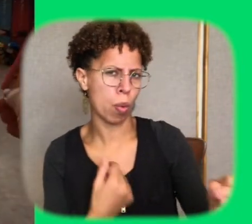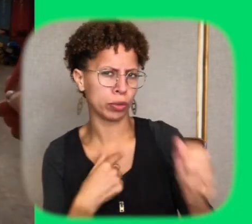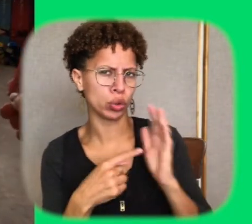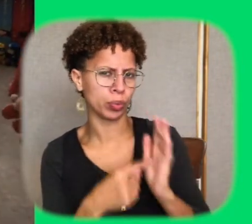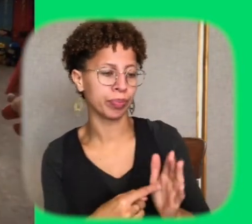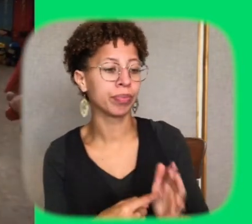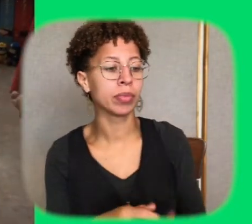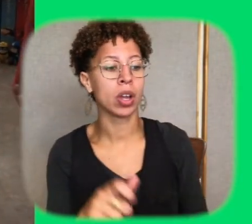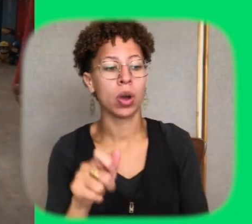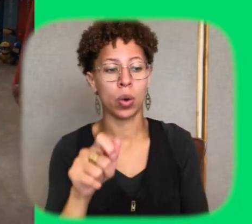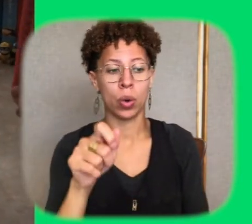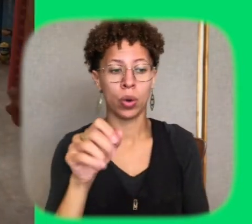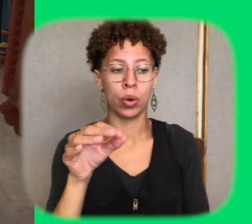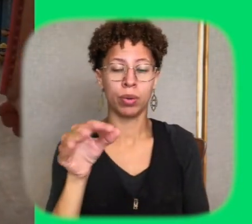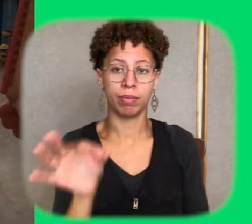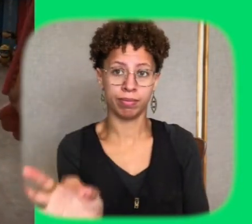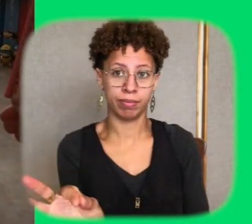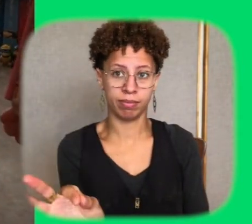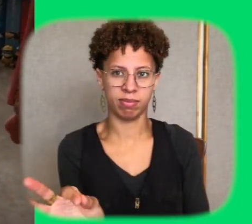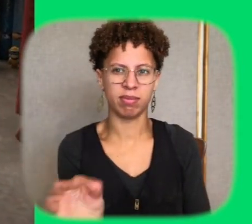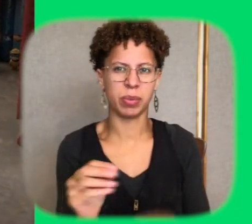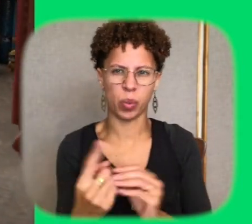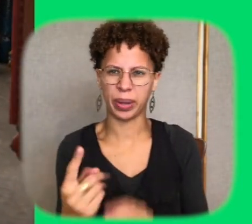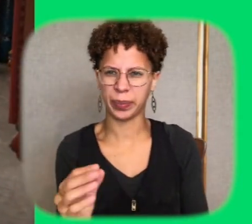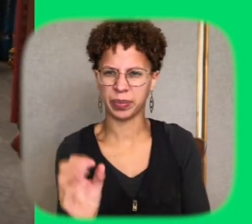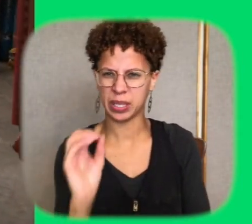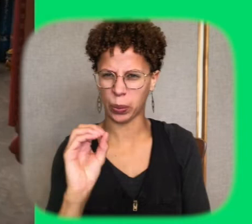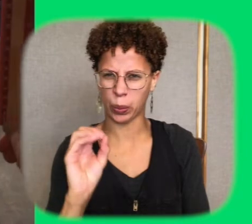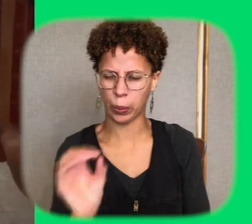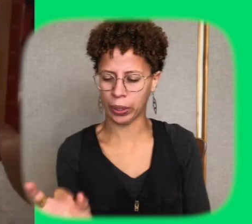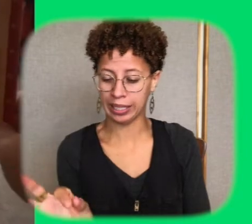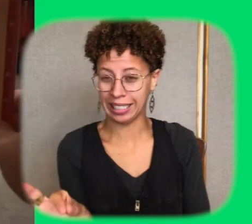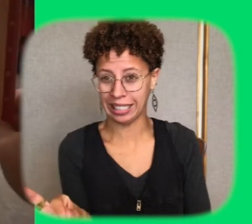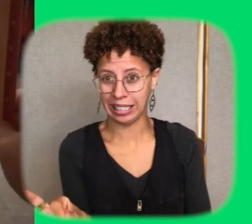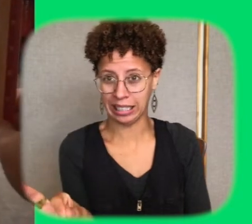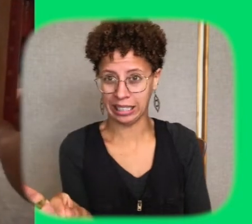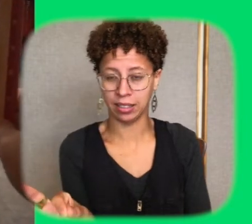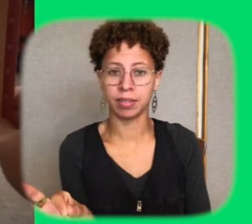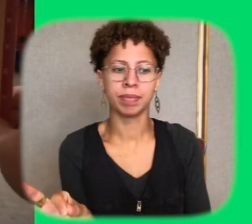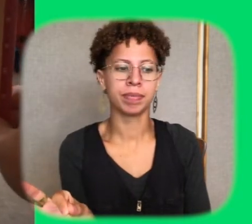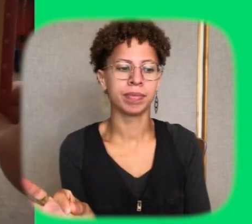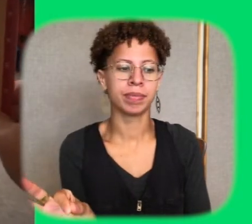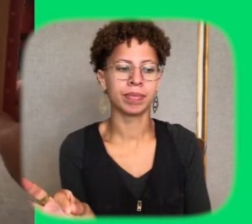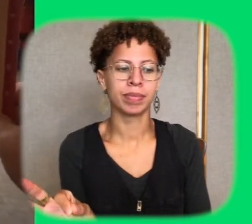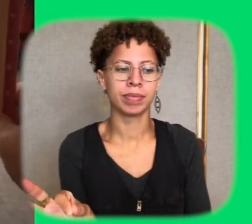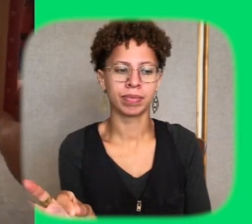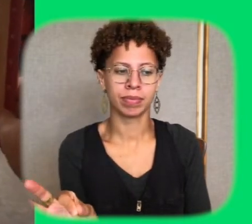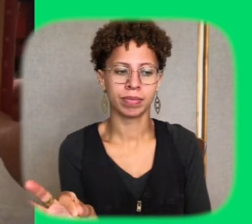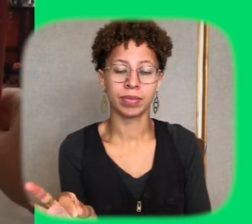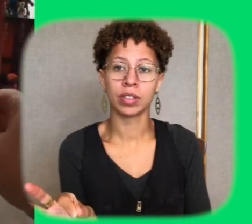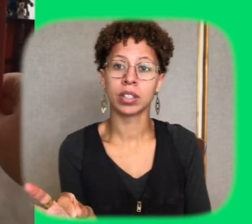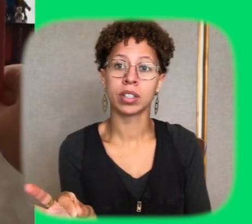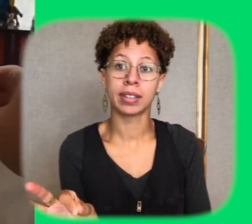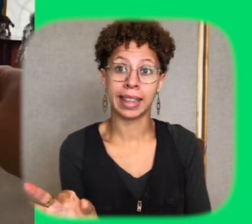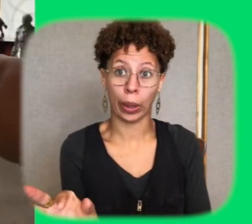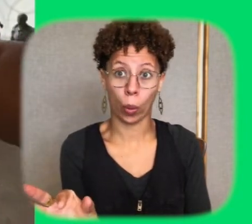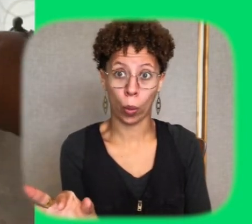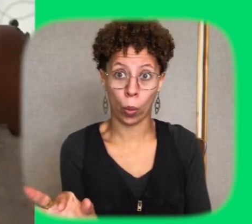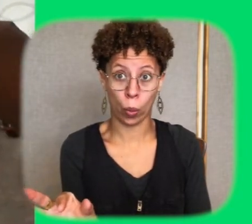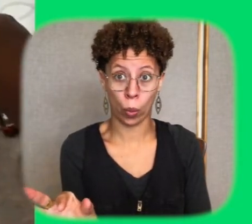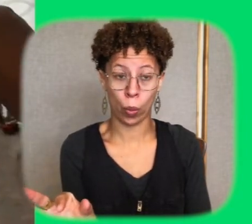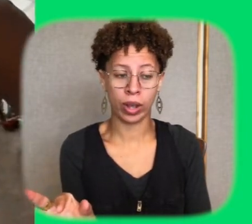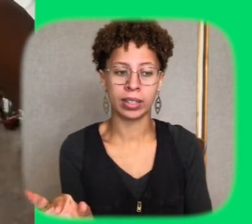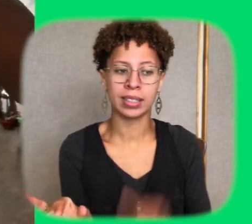the one or the zero, as low down as you can get, but right in the middle. And you're going to let it drop and see how long it takes you to catch it